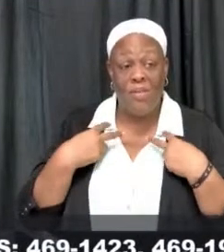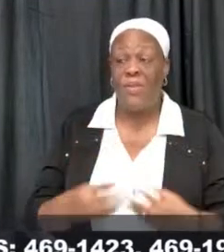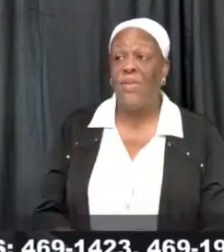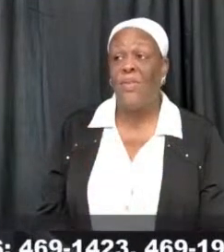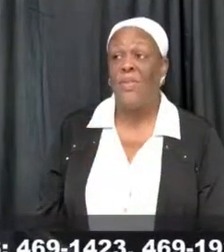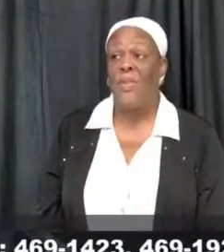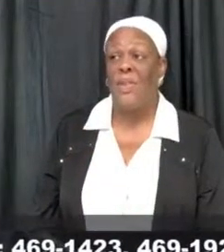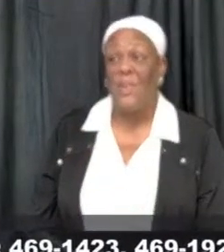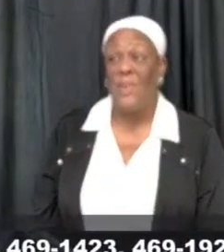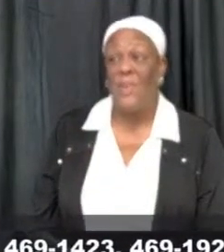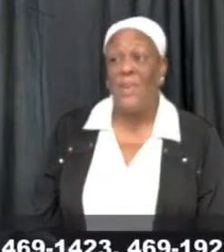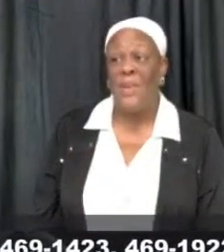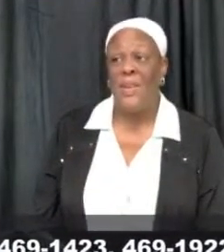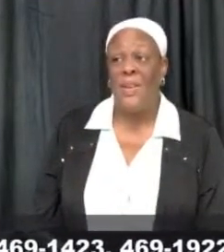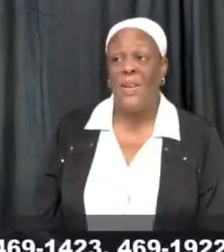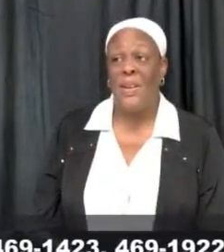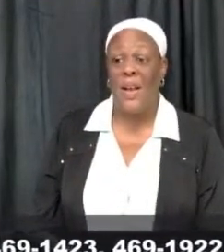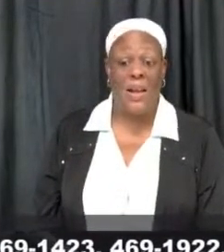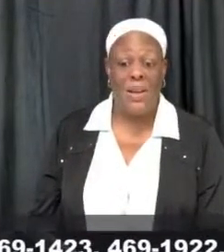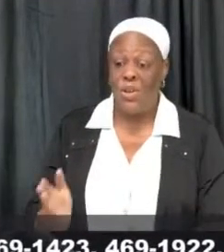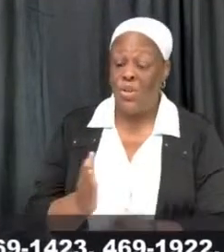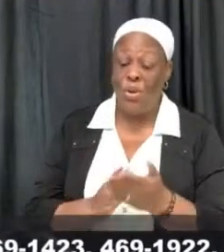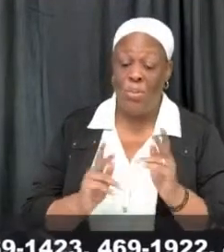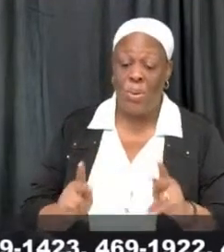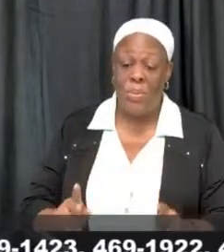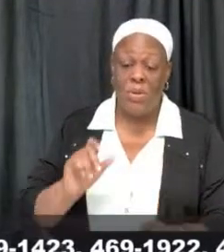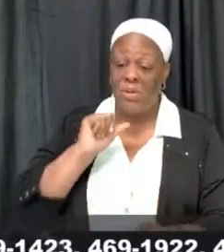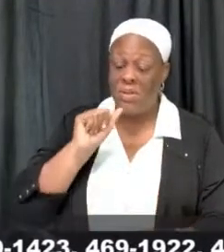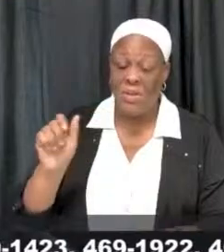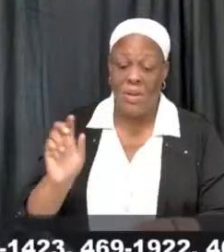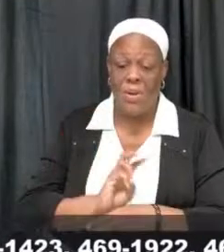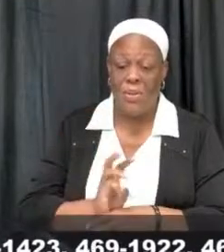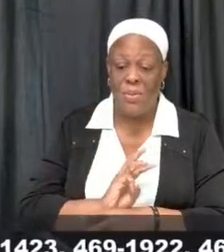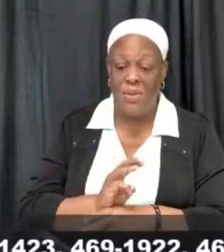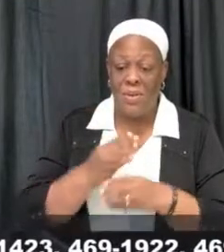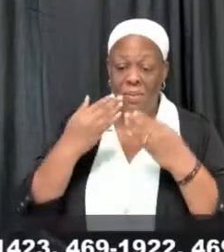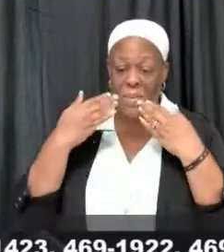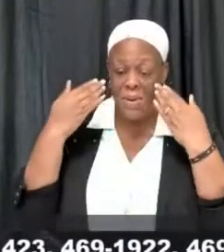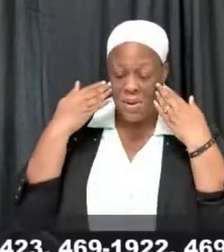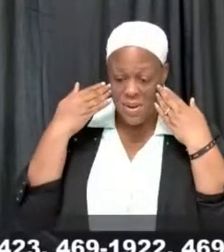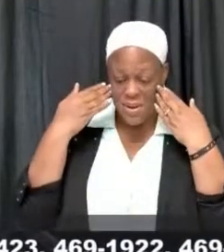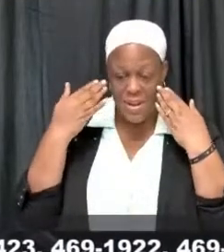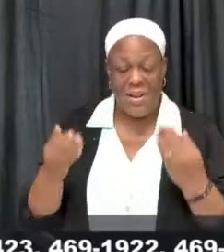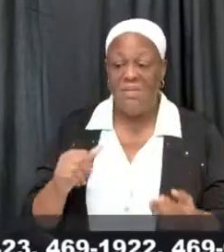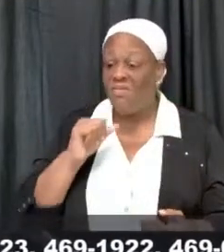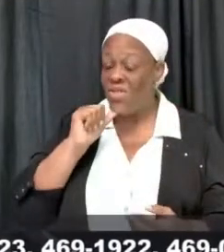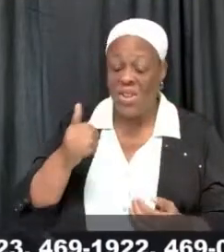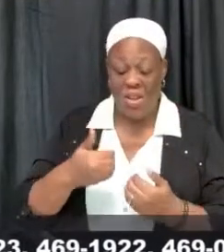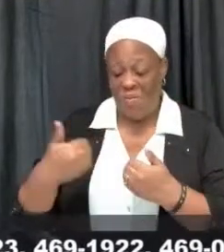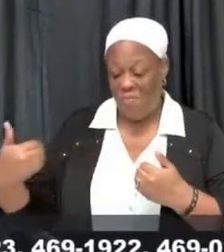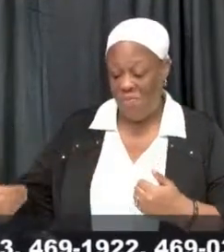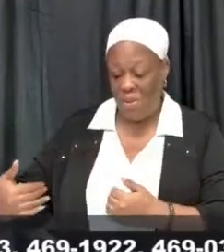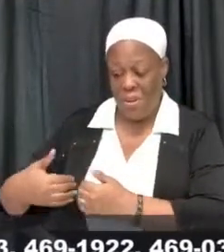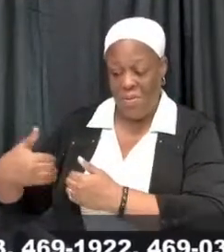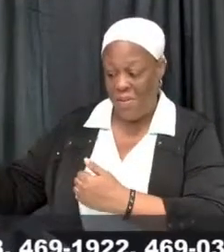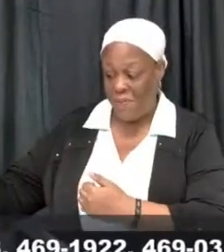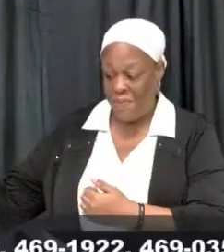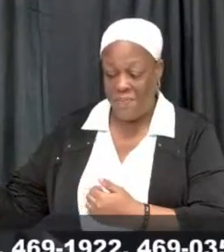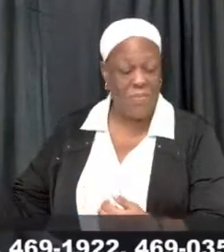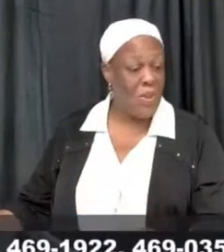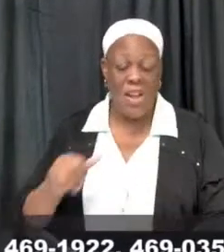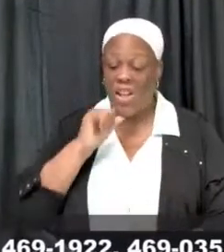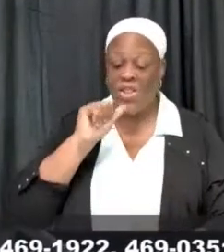Persons in these environments do not wear masks, they do not observe physical distancing, they do not practice good